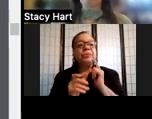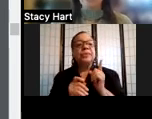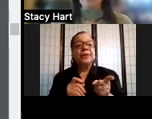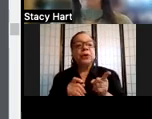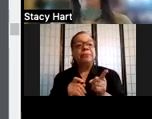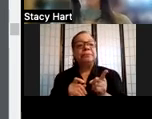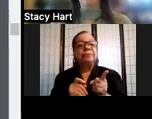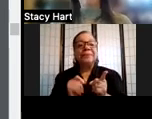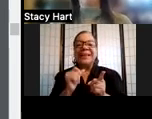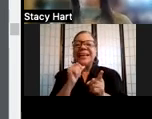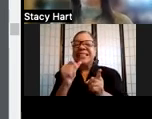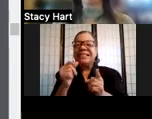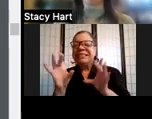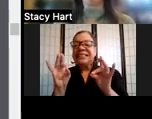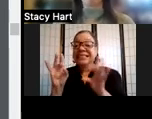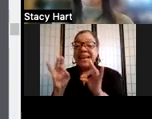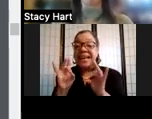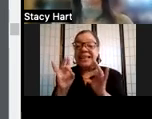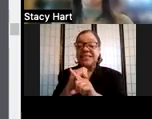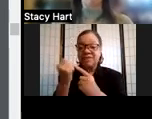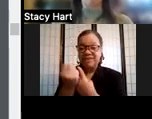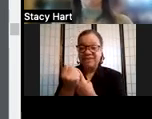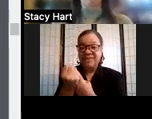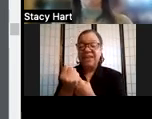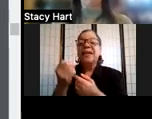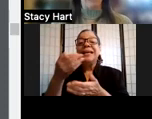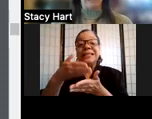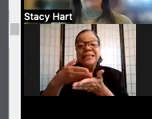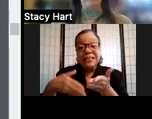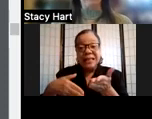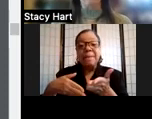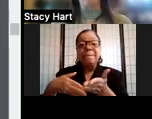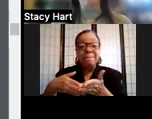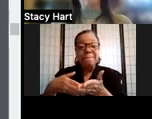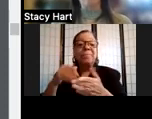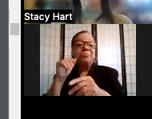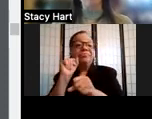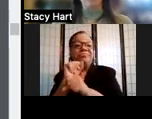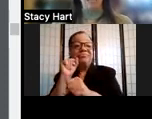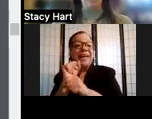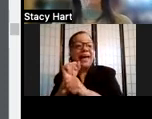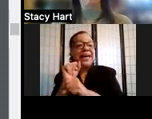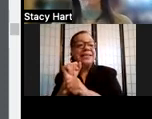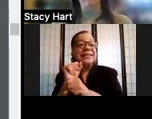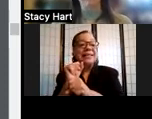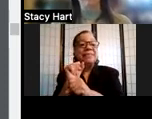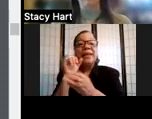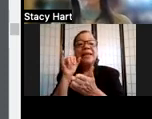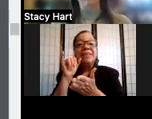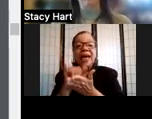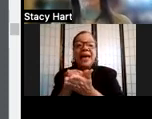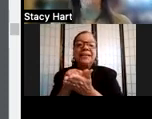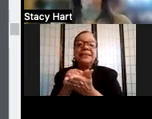it's tricky though, right? So there are some tasks that are not